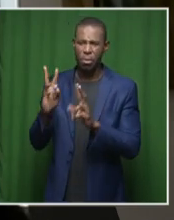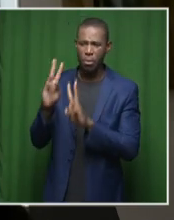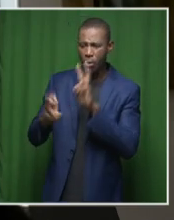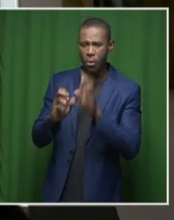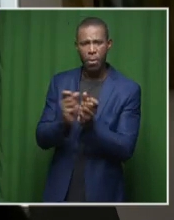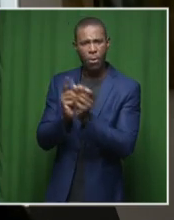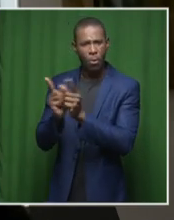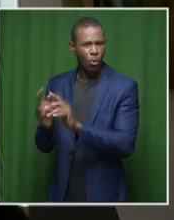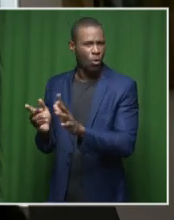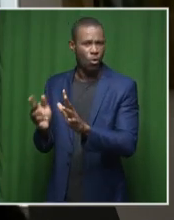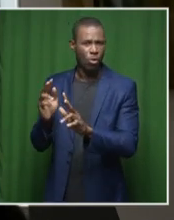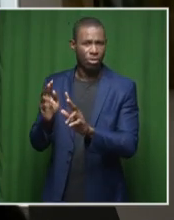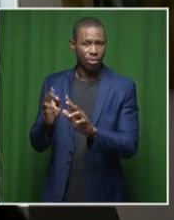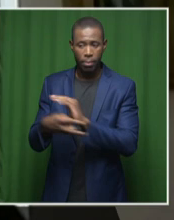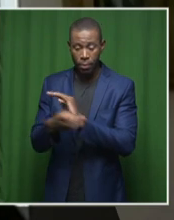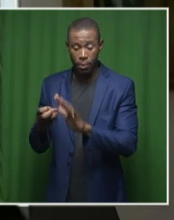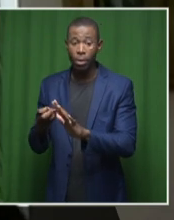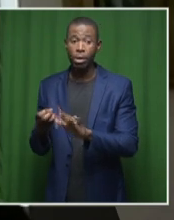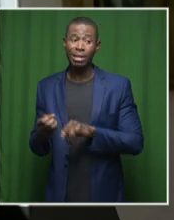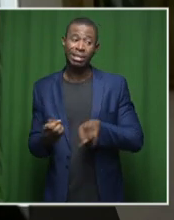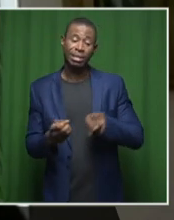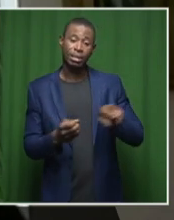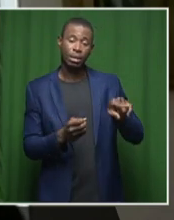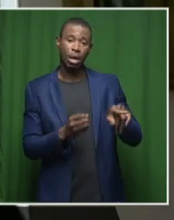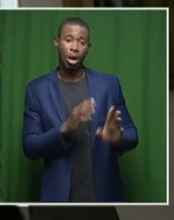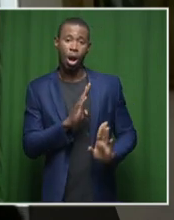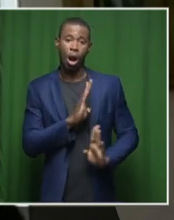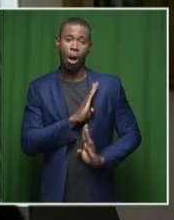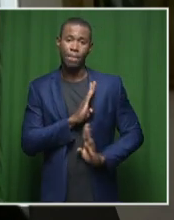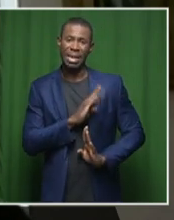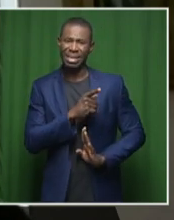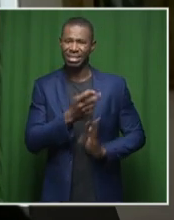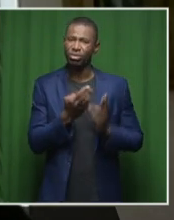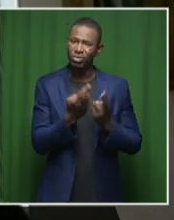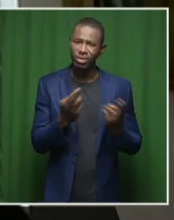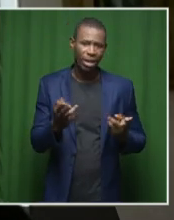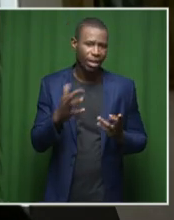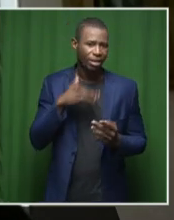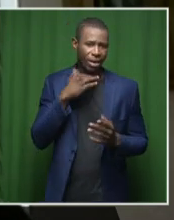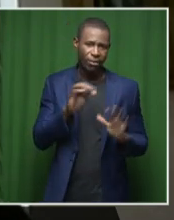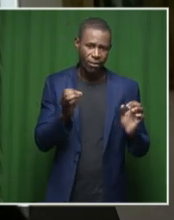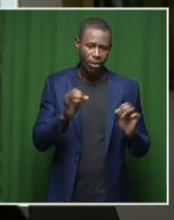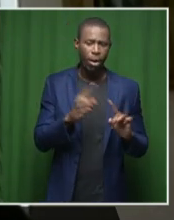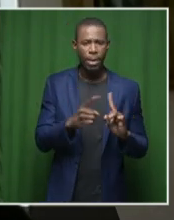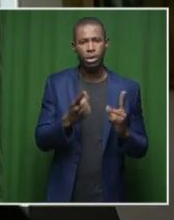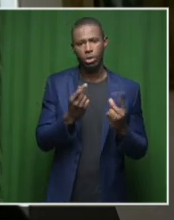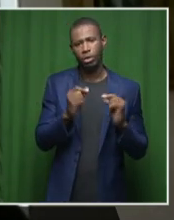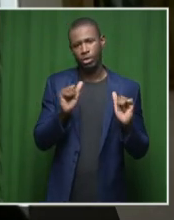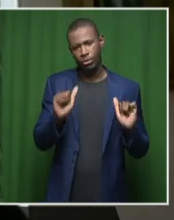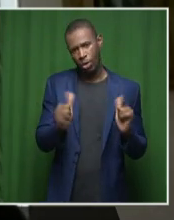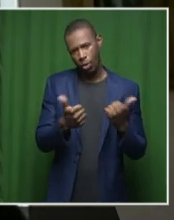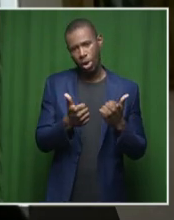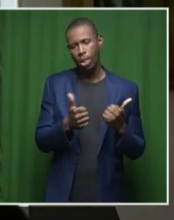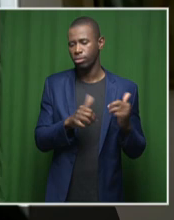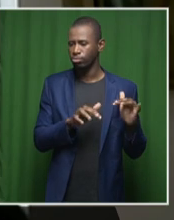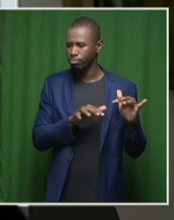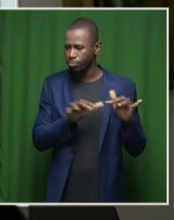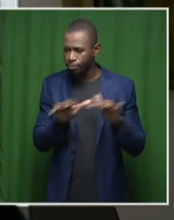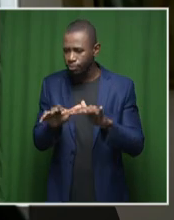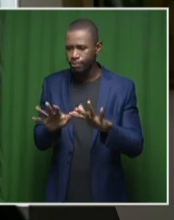examples can be given, but the Defence Force, I think, with the meagre resources that it has, is doing well. It doesn't mean that there is